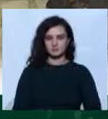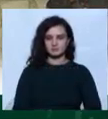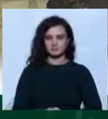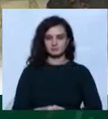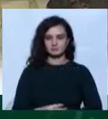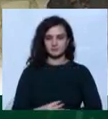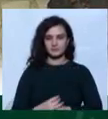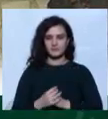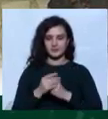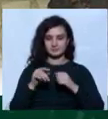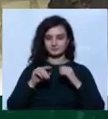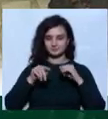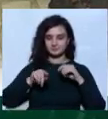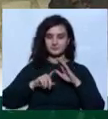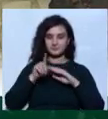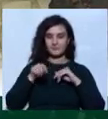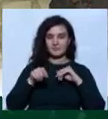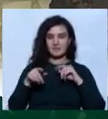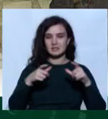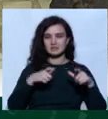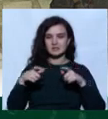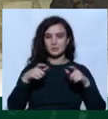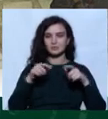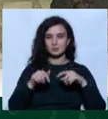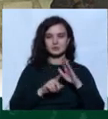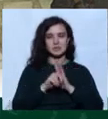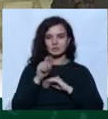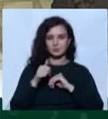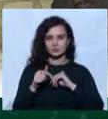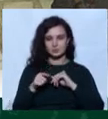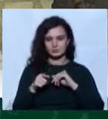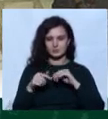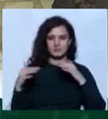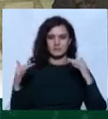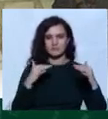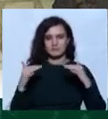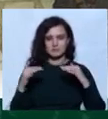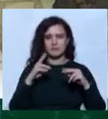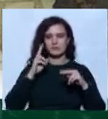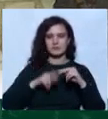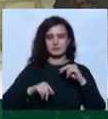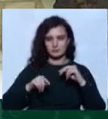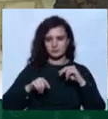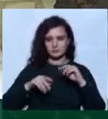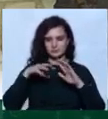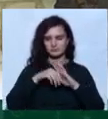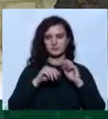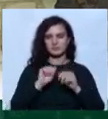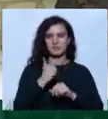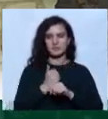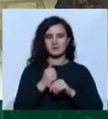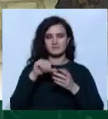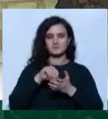right away, Treasure Island starts with excitement. After a fight at the inn where our main